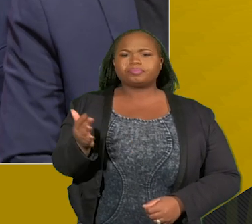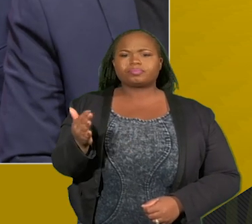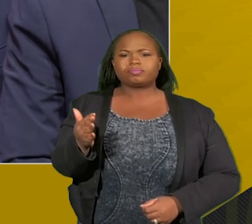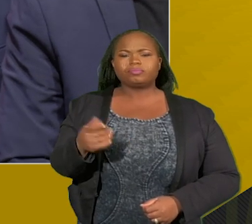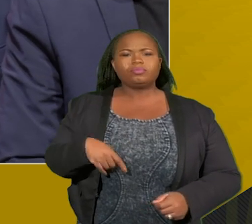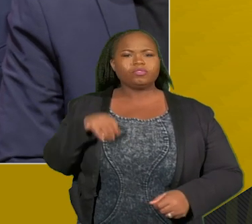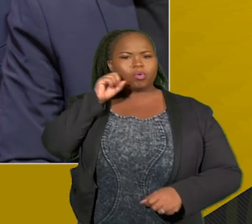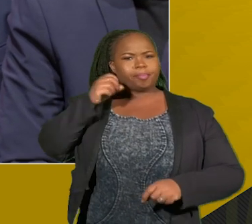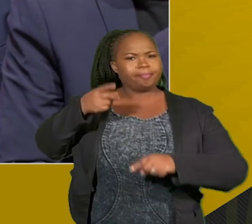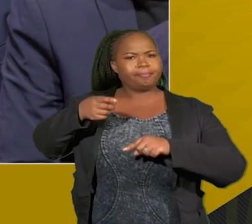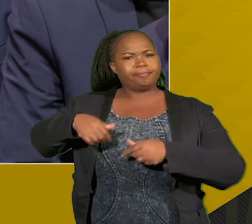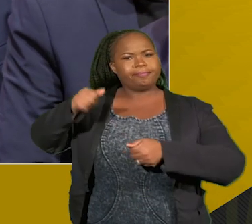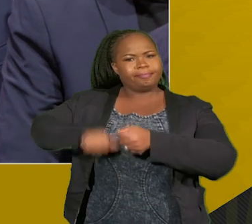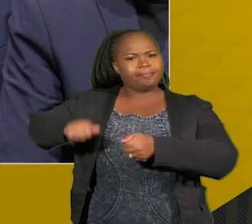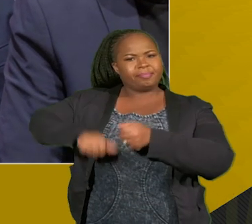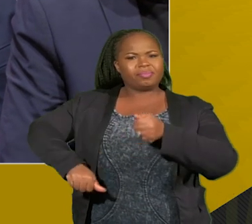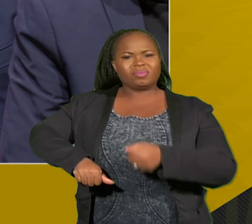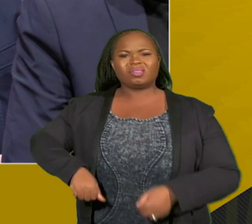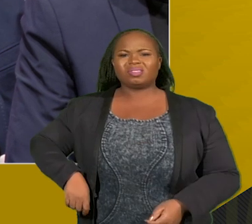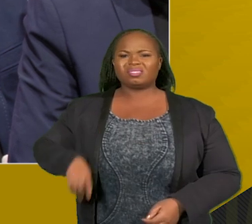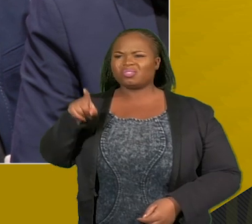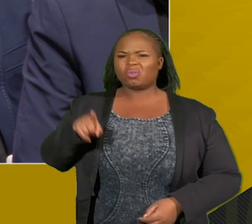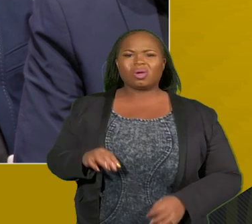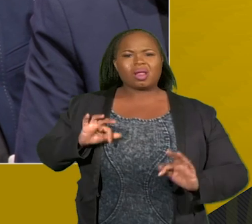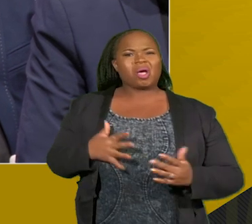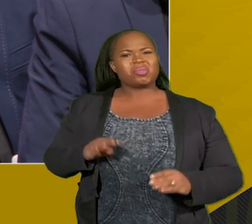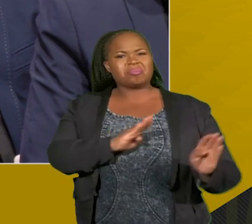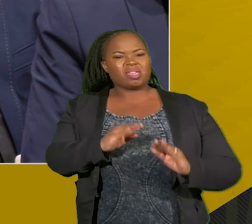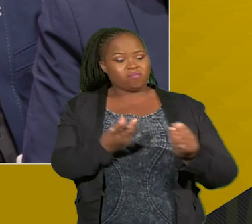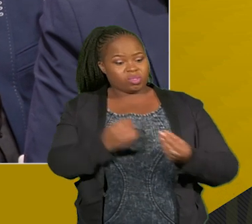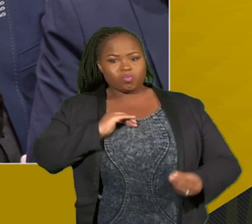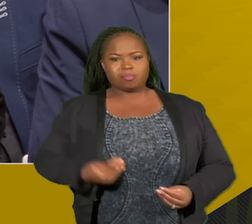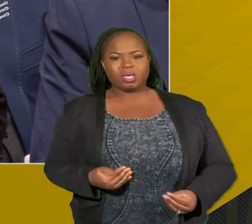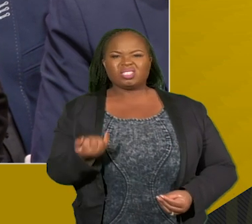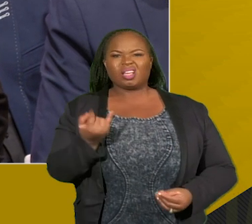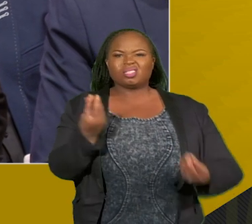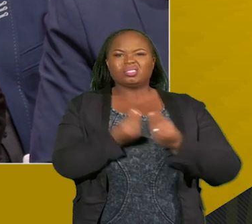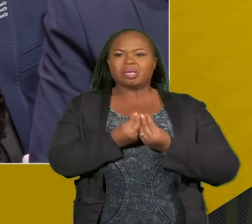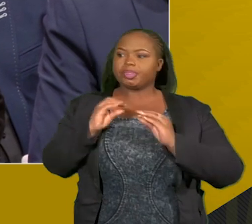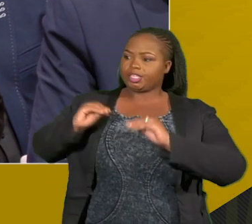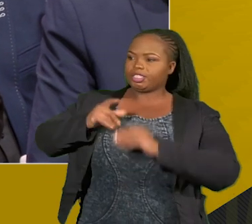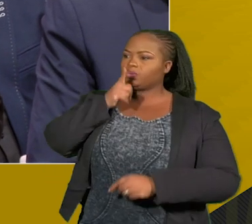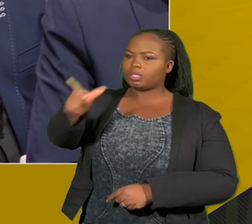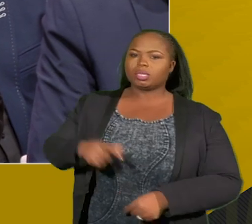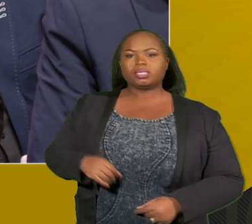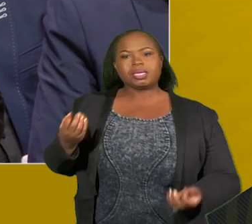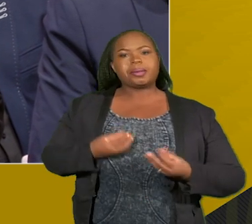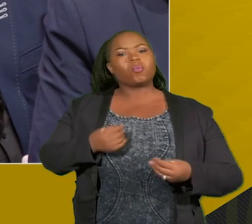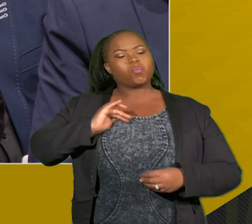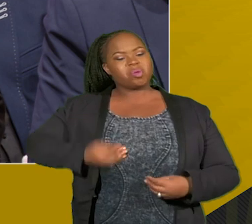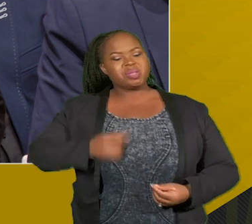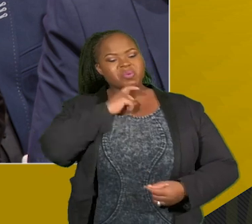your circumcised? Mountain, yeah. Mababu, the way they treat women, it's like there's something that they told them, but women are nothing to